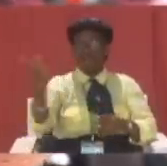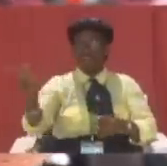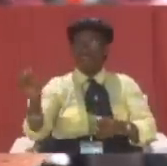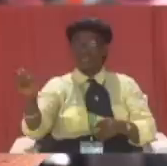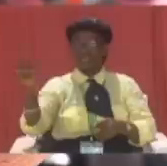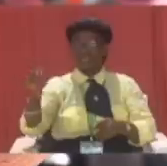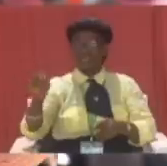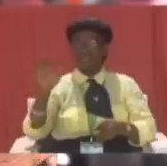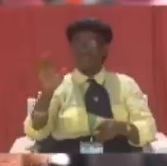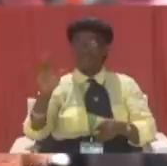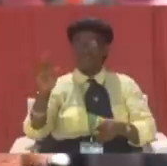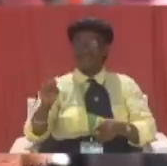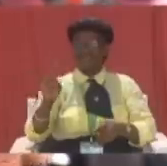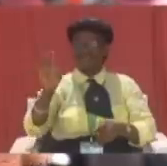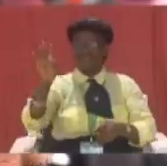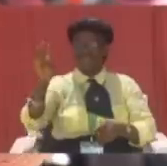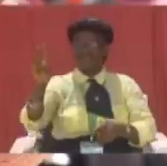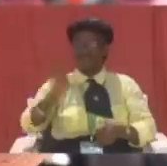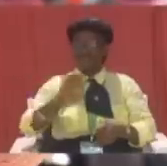to 11,